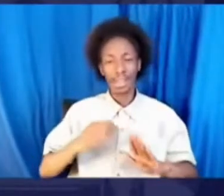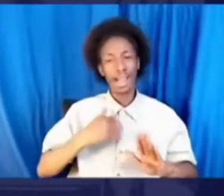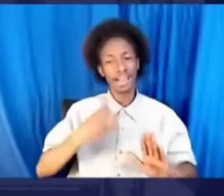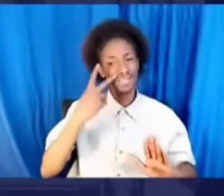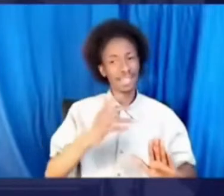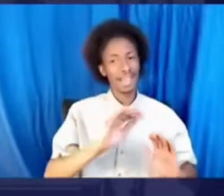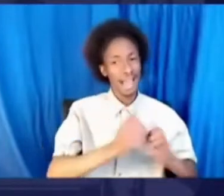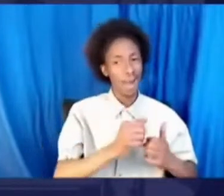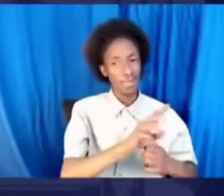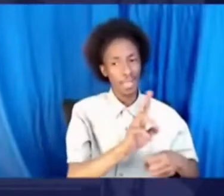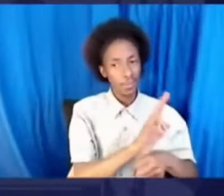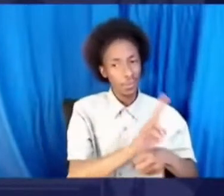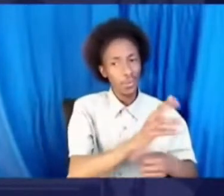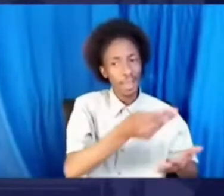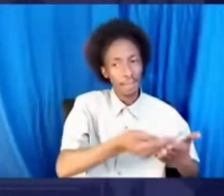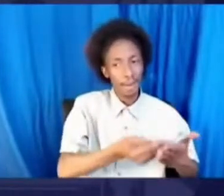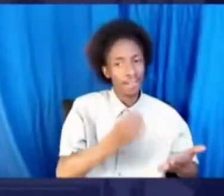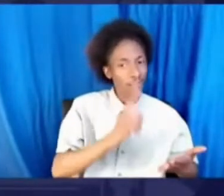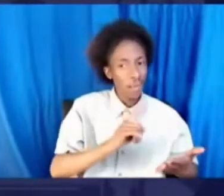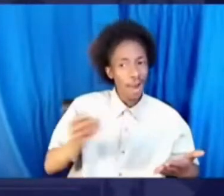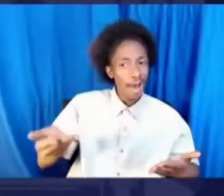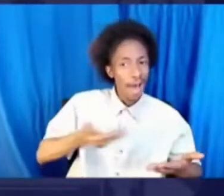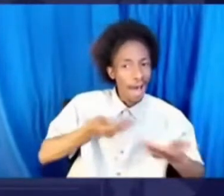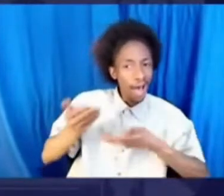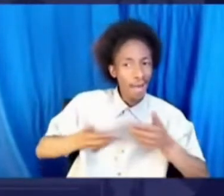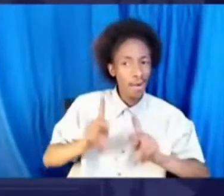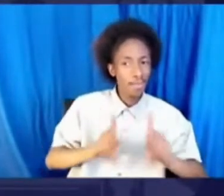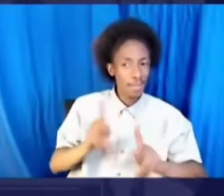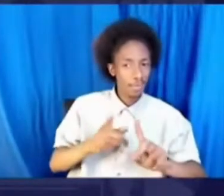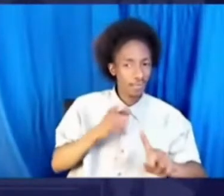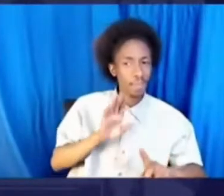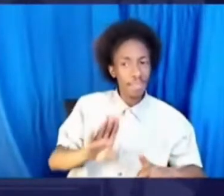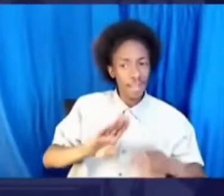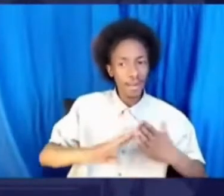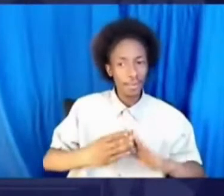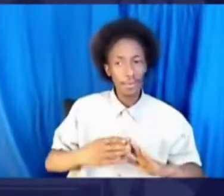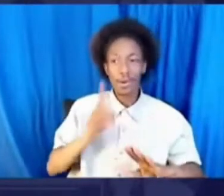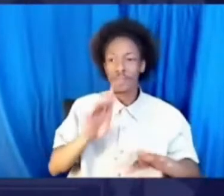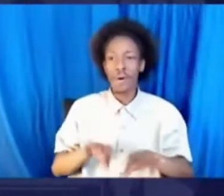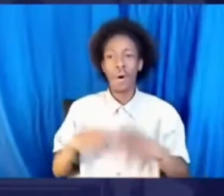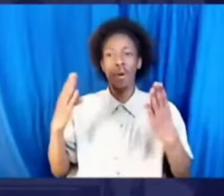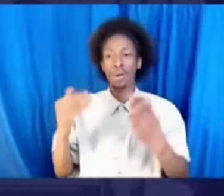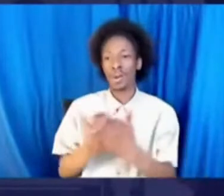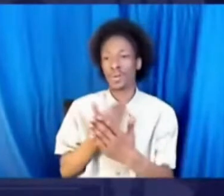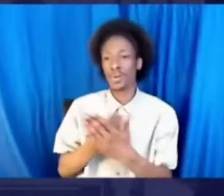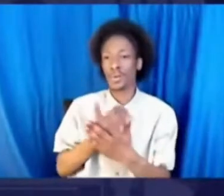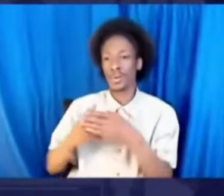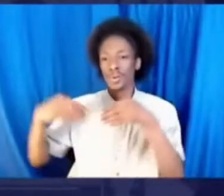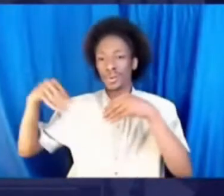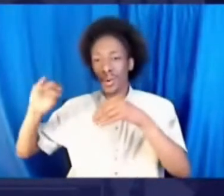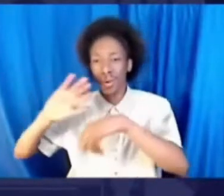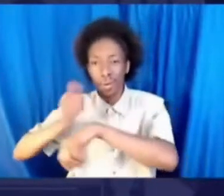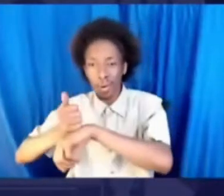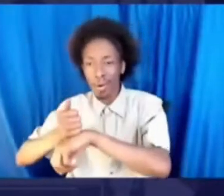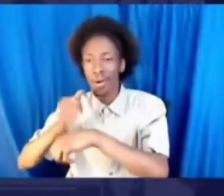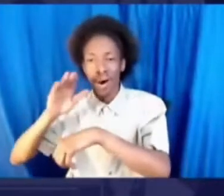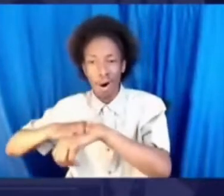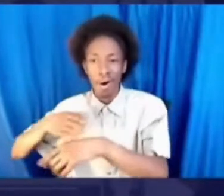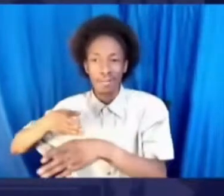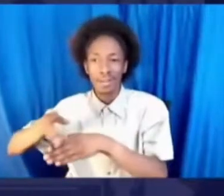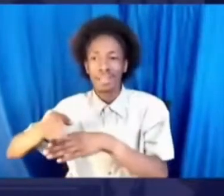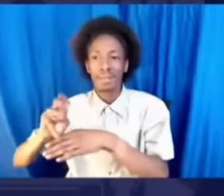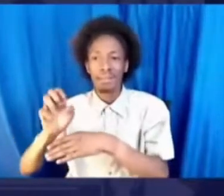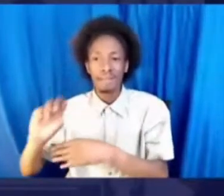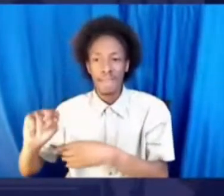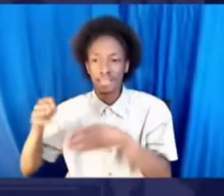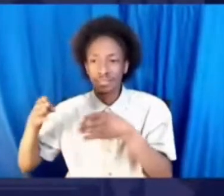that capital to hire people from the community, to open a new storefront on the main street, how